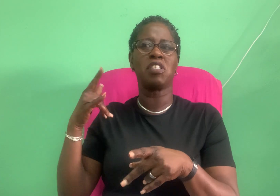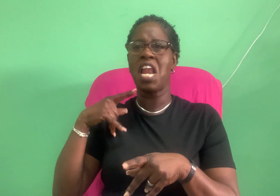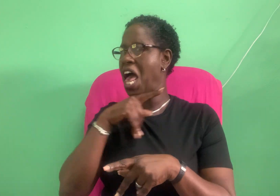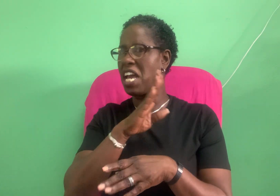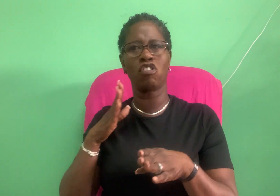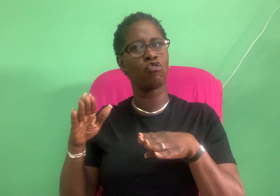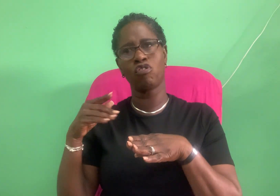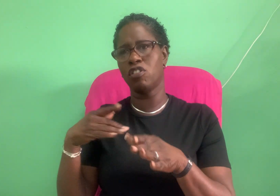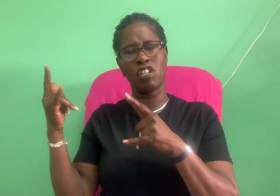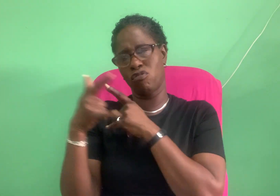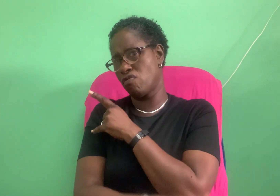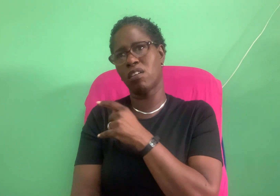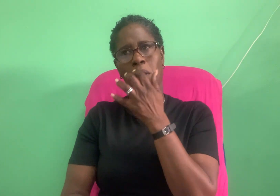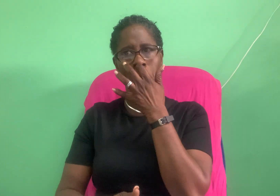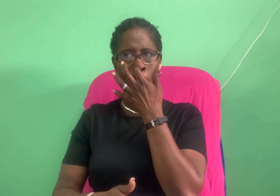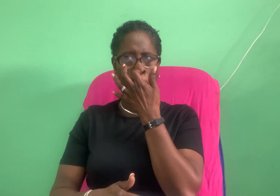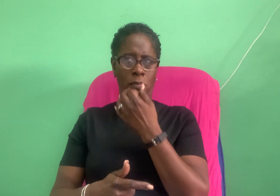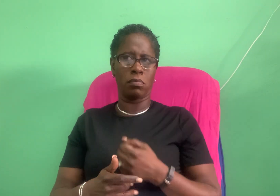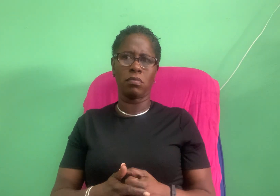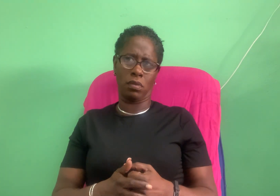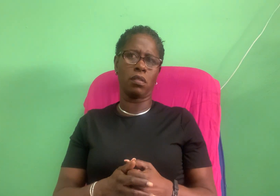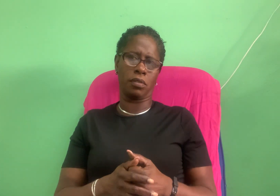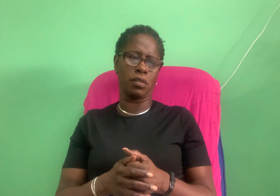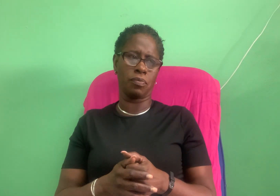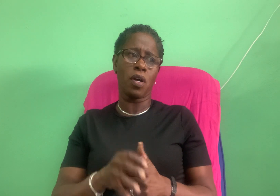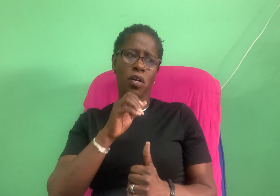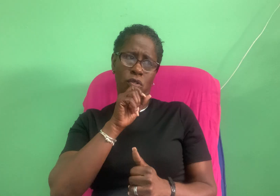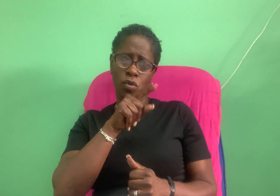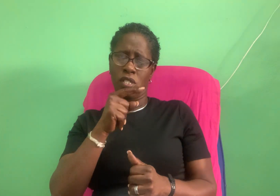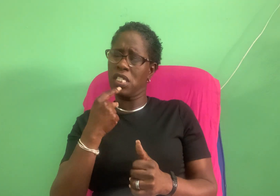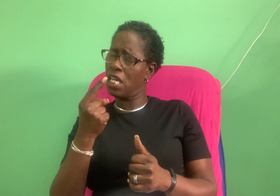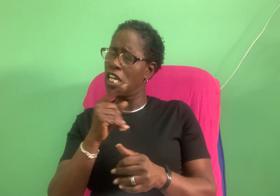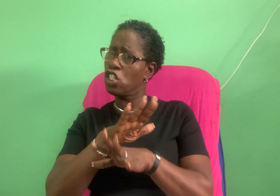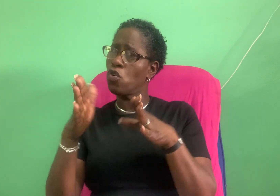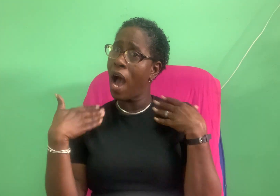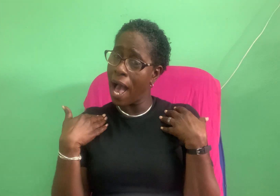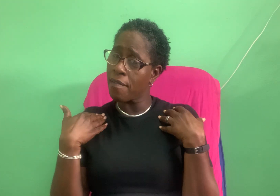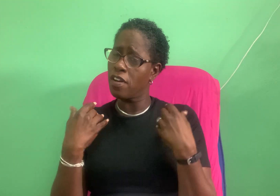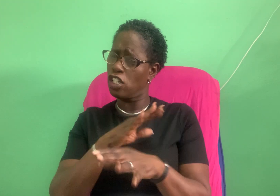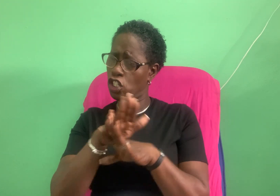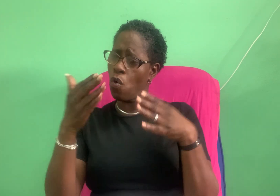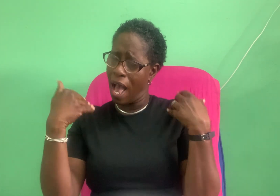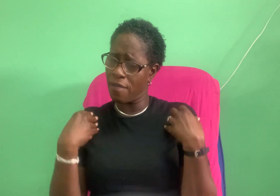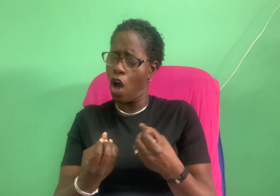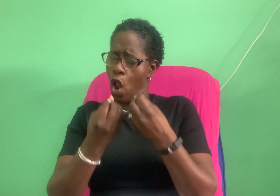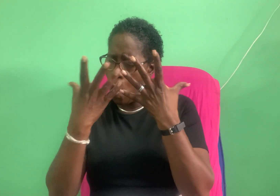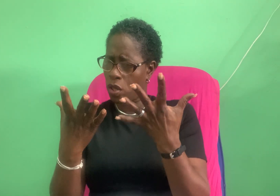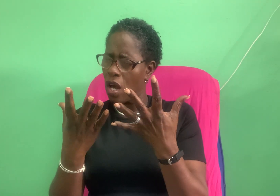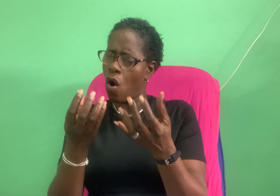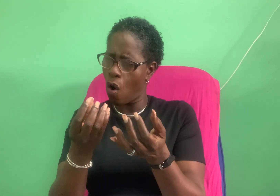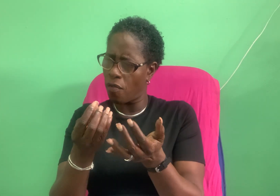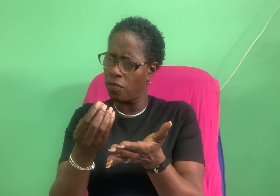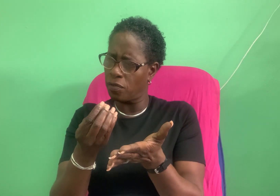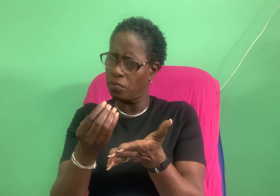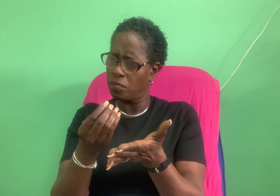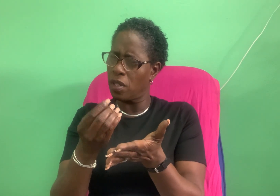that, quite frankly, we don't have the data to know for sure one way or the other. And I think that's where some of Haley's hesitancy is